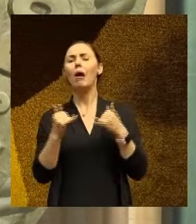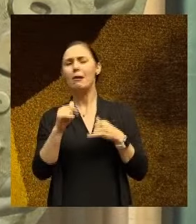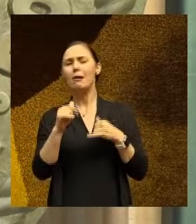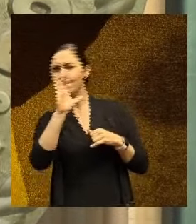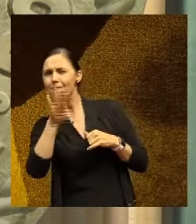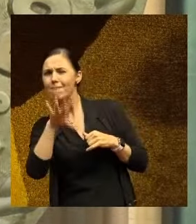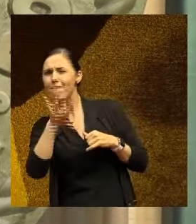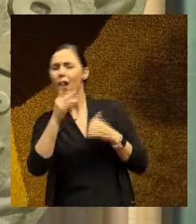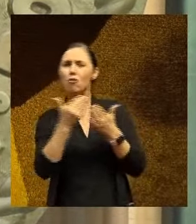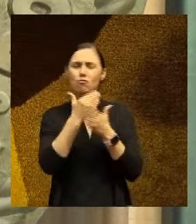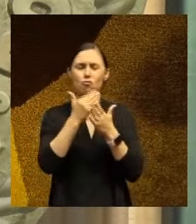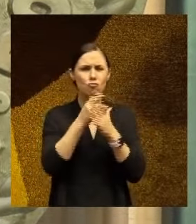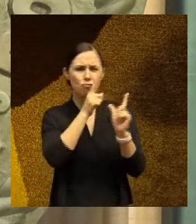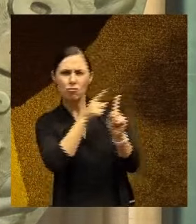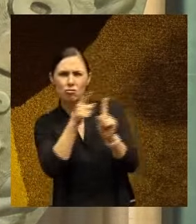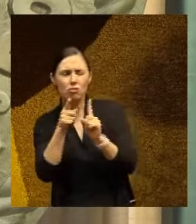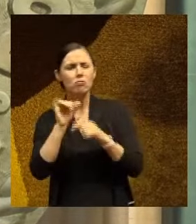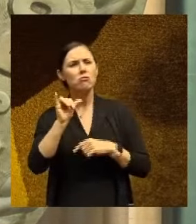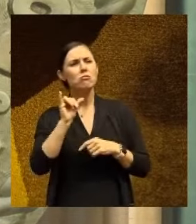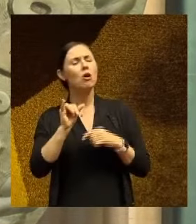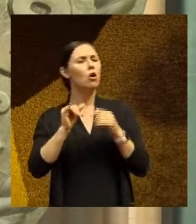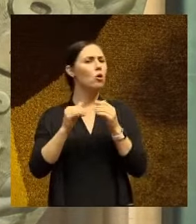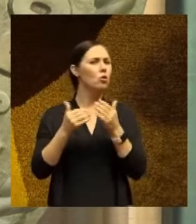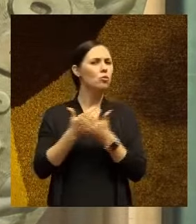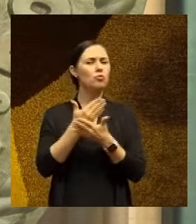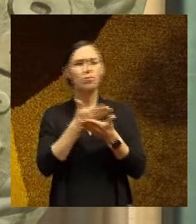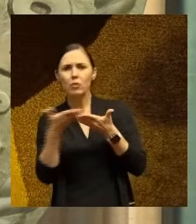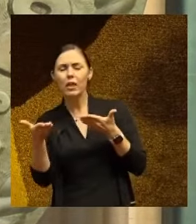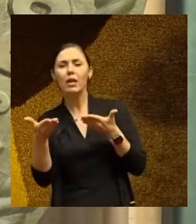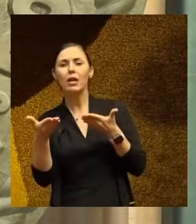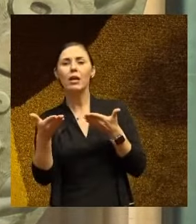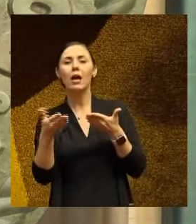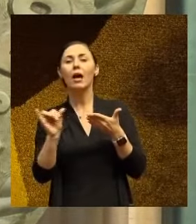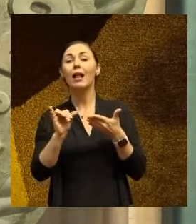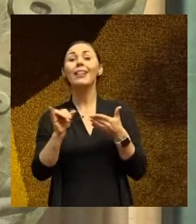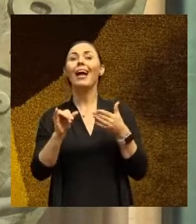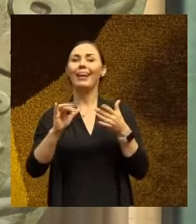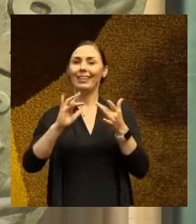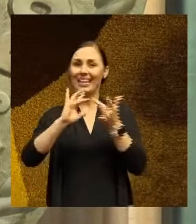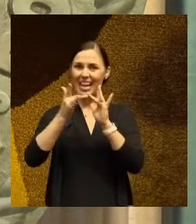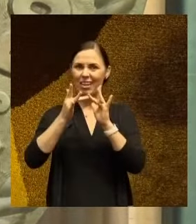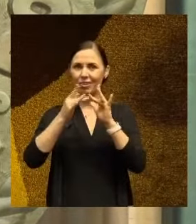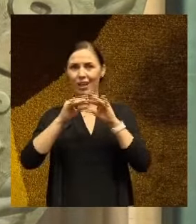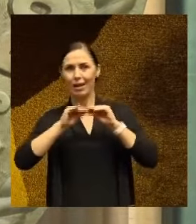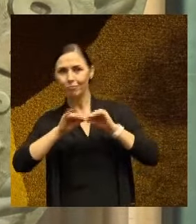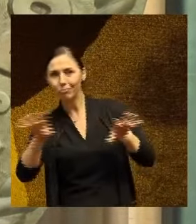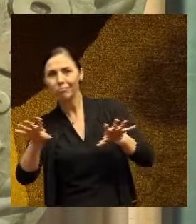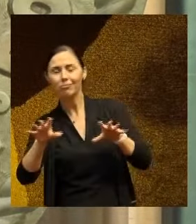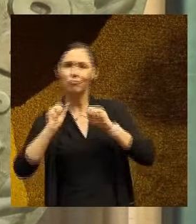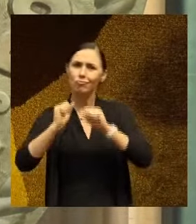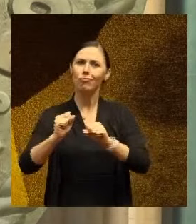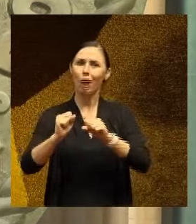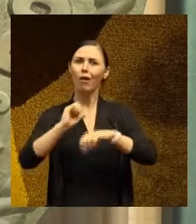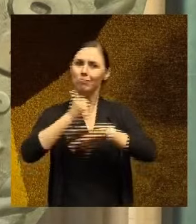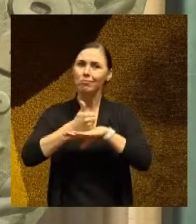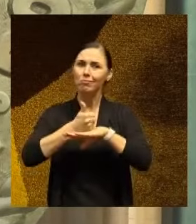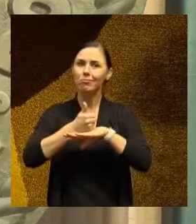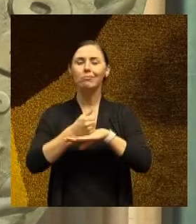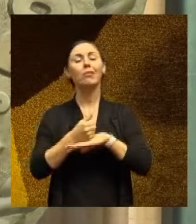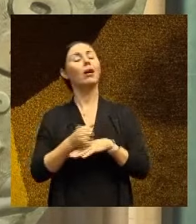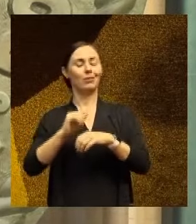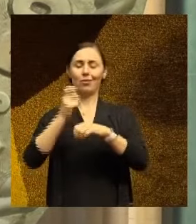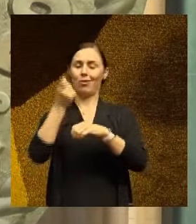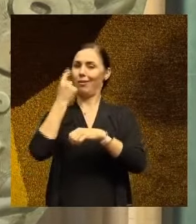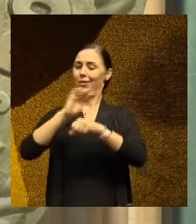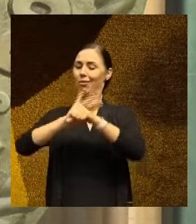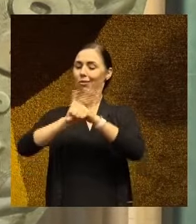the development of an all-inclusive broadband infrastructure. If the pandemic has taught us anything, it's